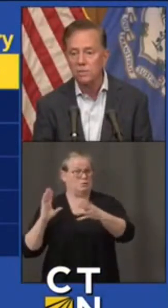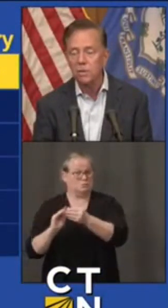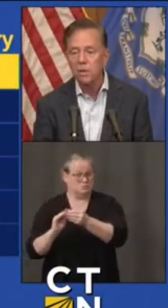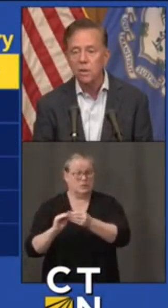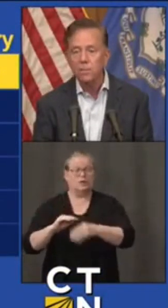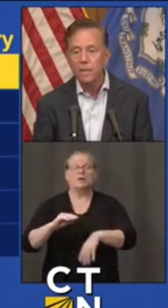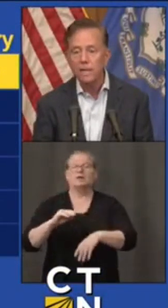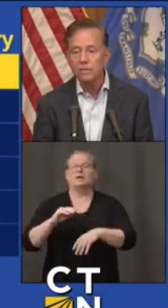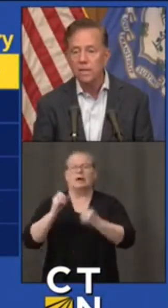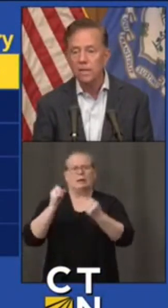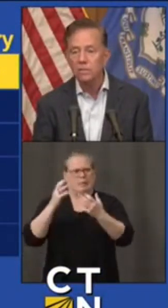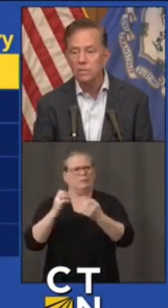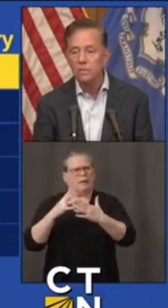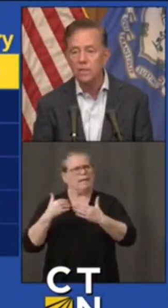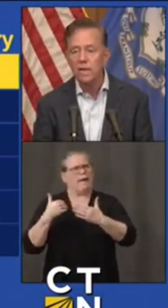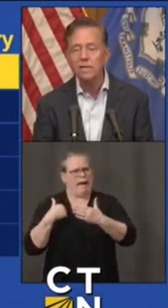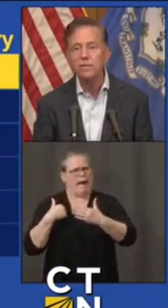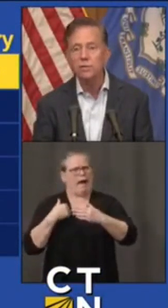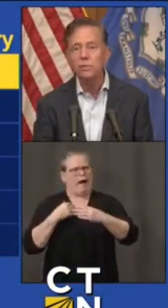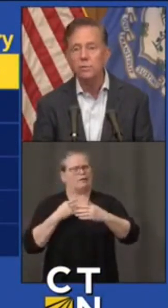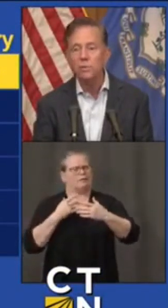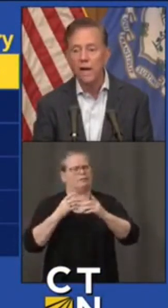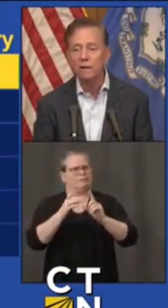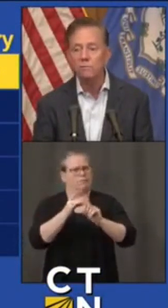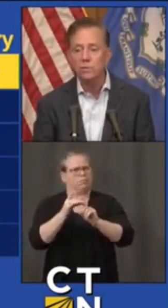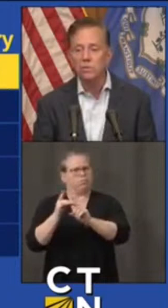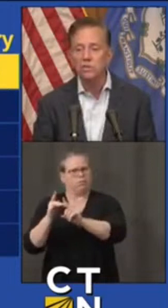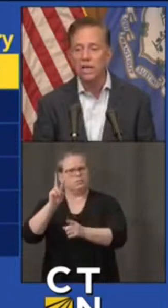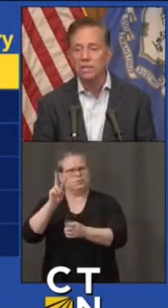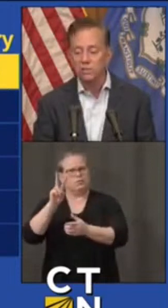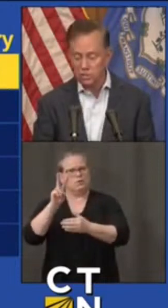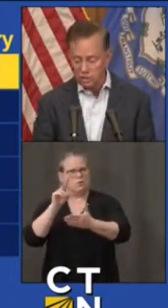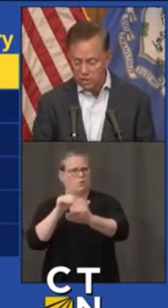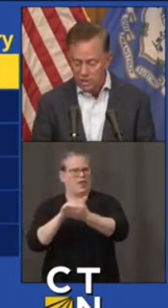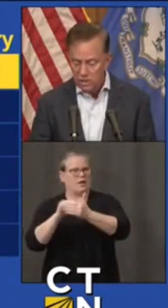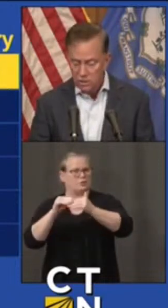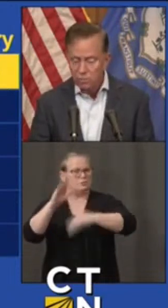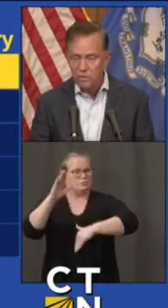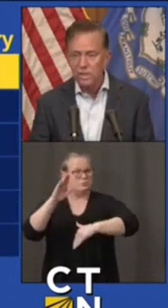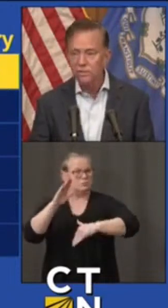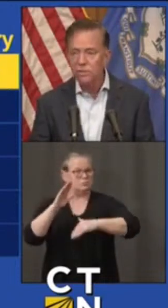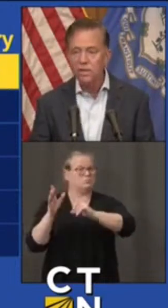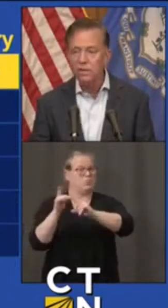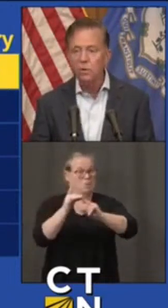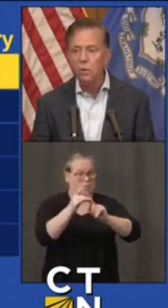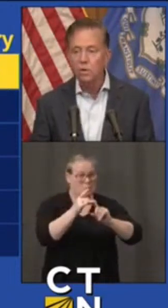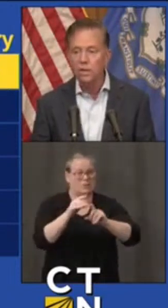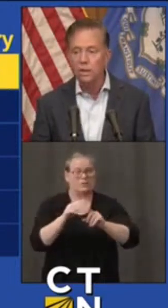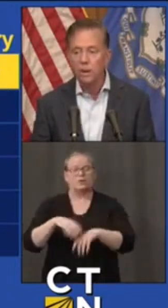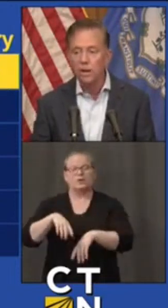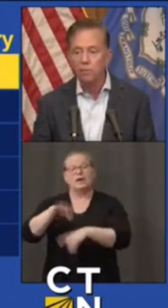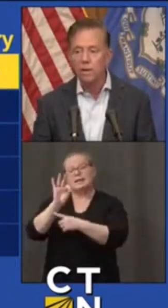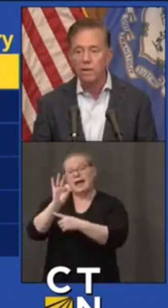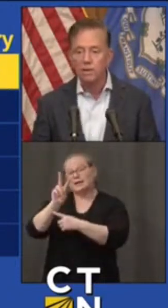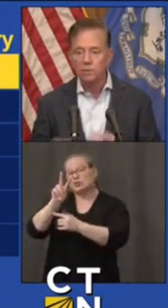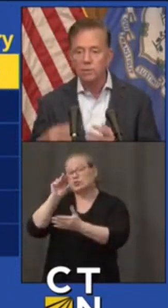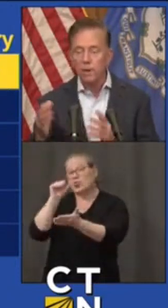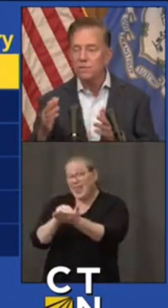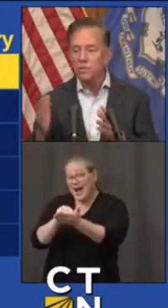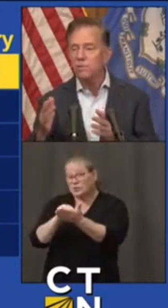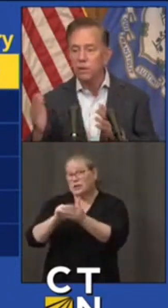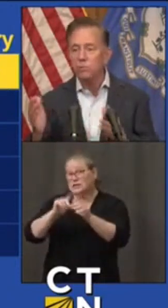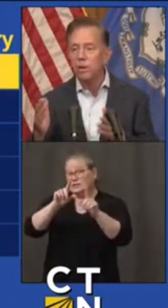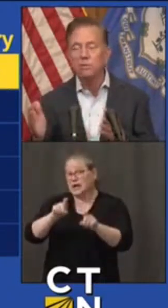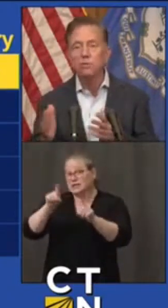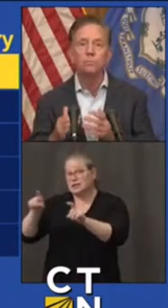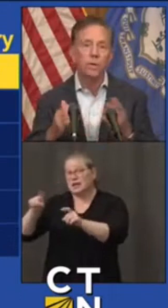cases, but that's against 92,000 tests. So we're testing at an all-time high right now. So the